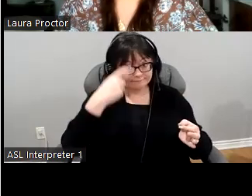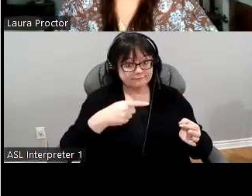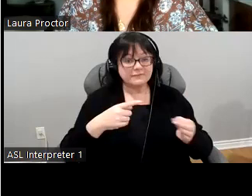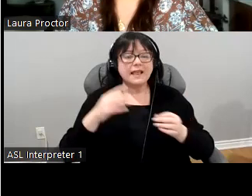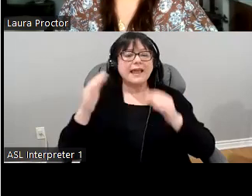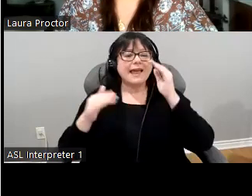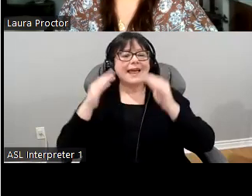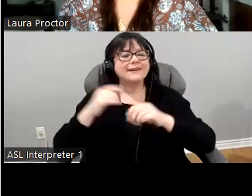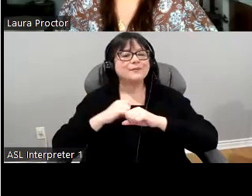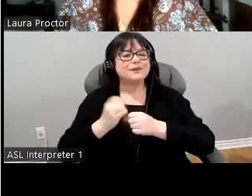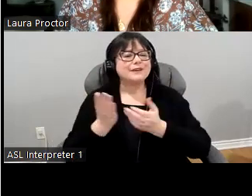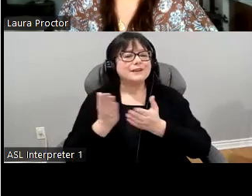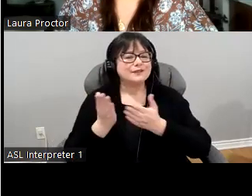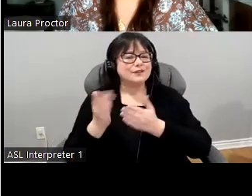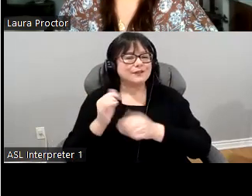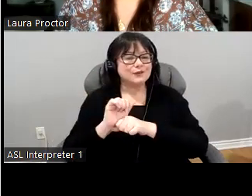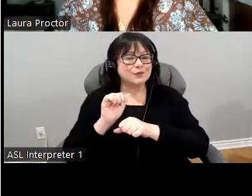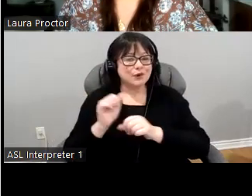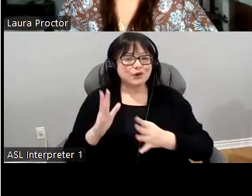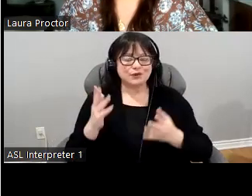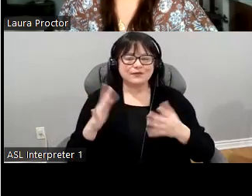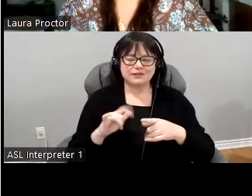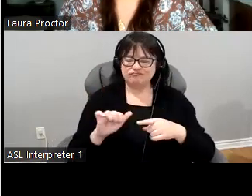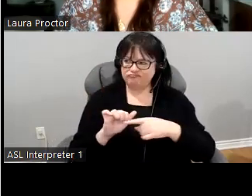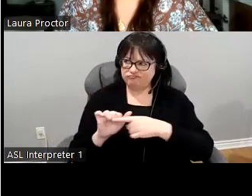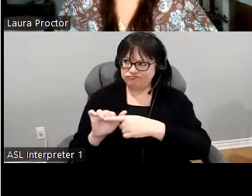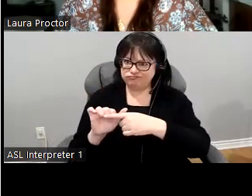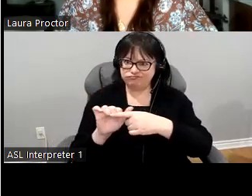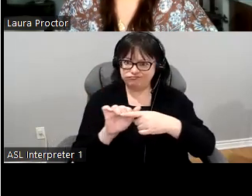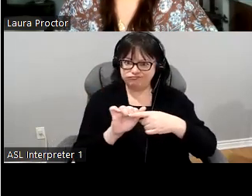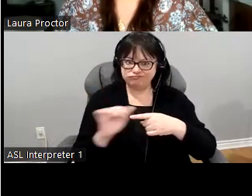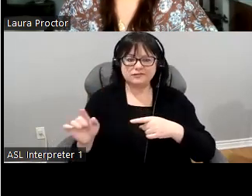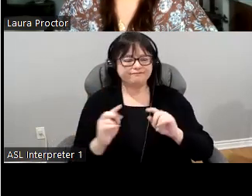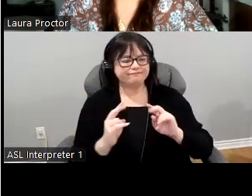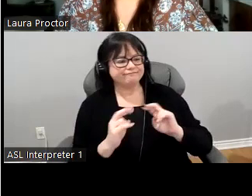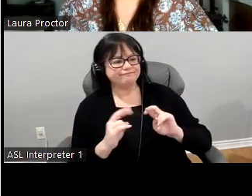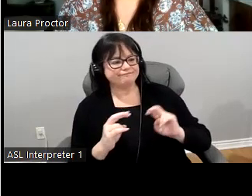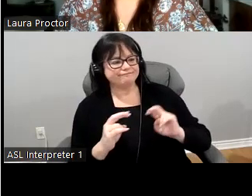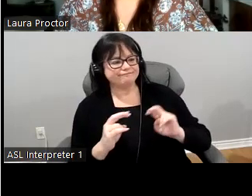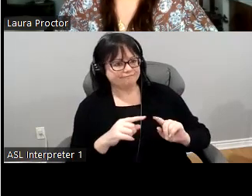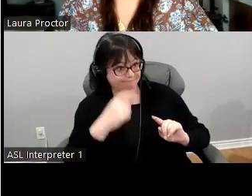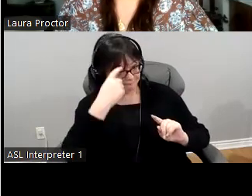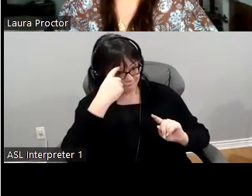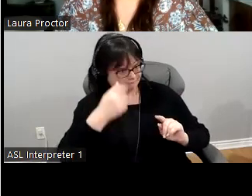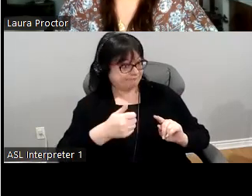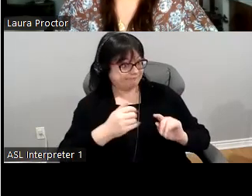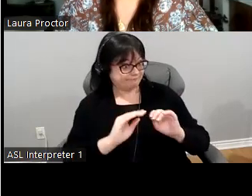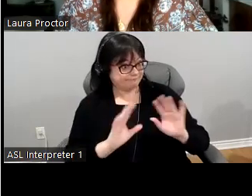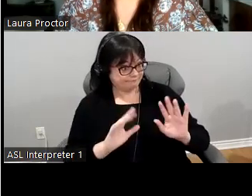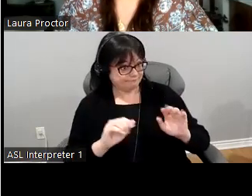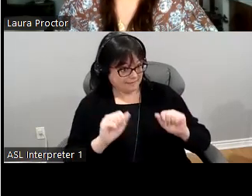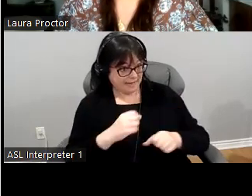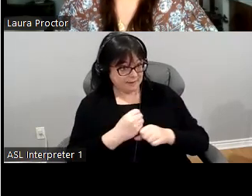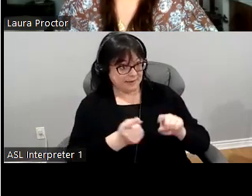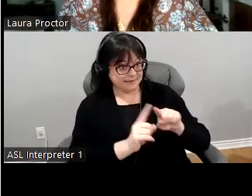trained in assessing for capacity to make different decisions. And this is